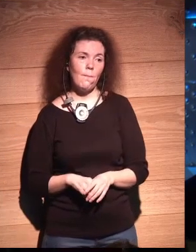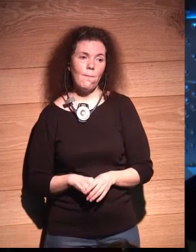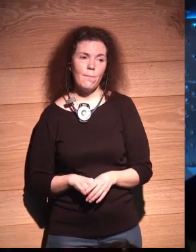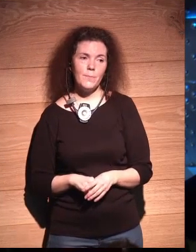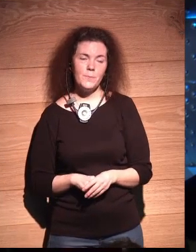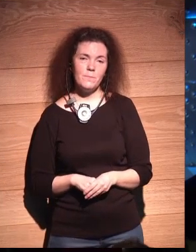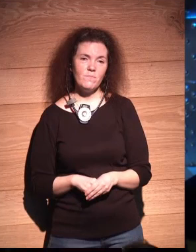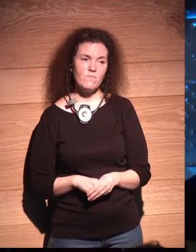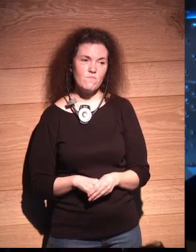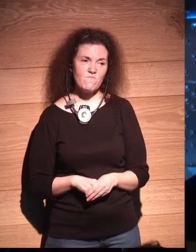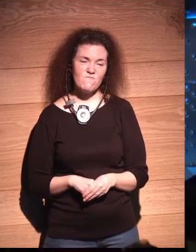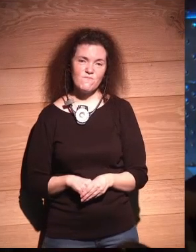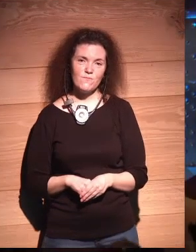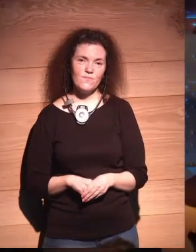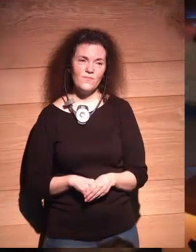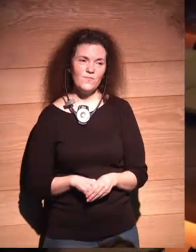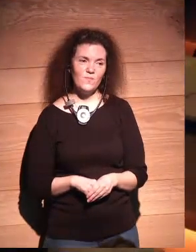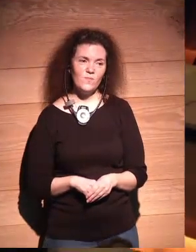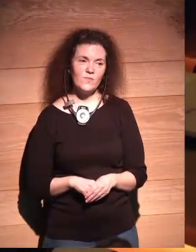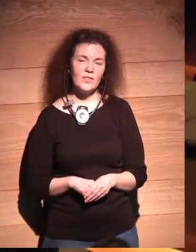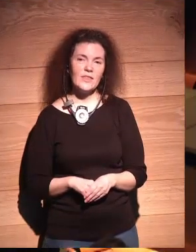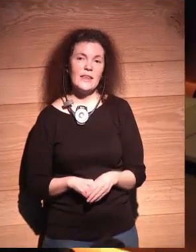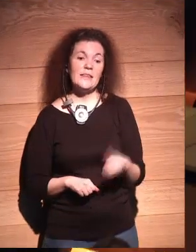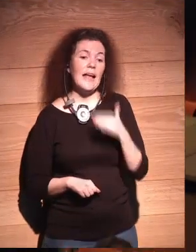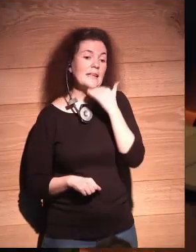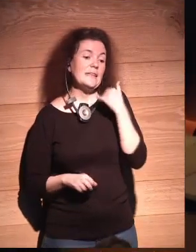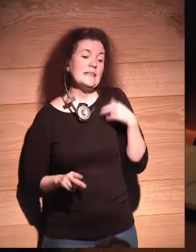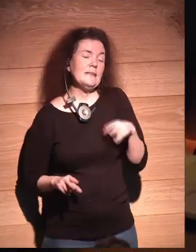okay, I'm just about done. One more second, and then